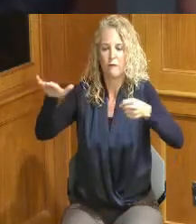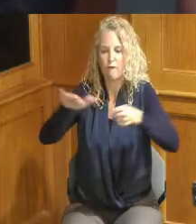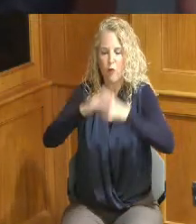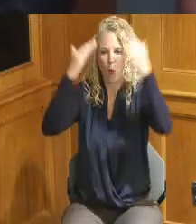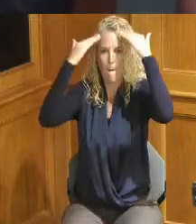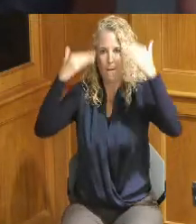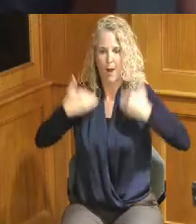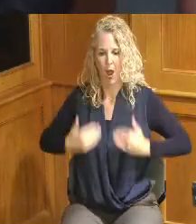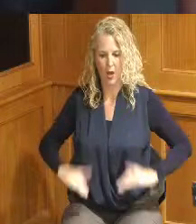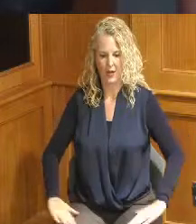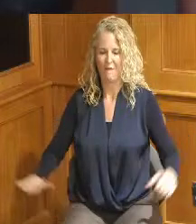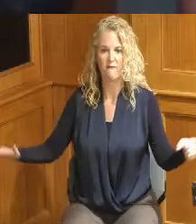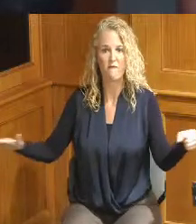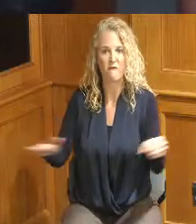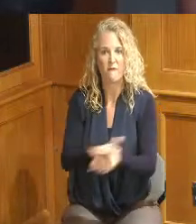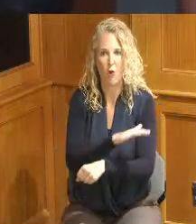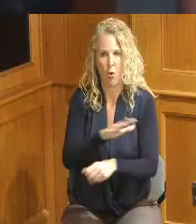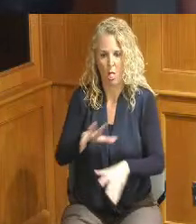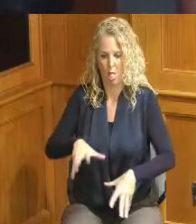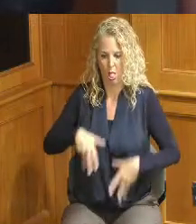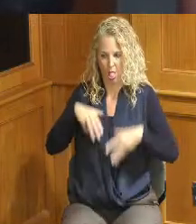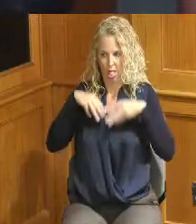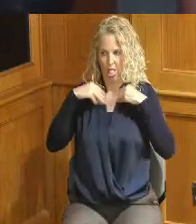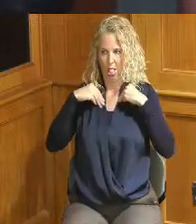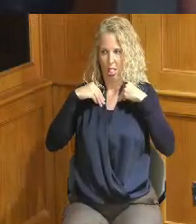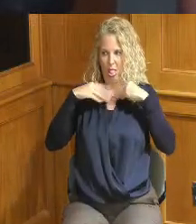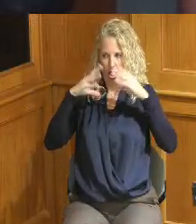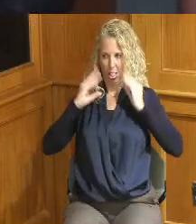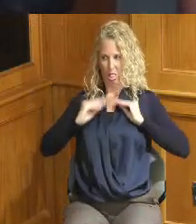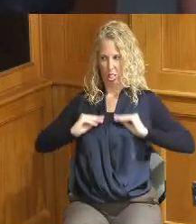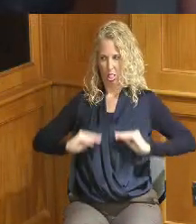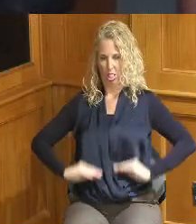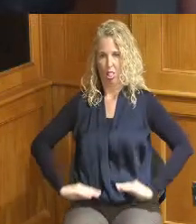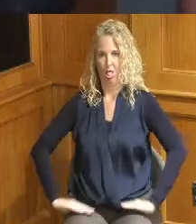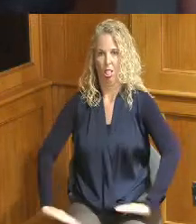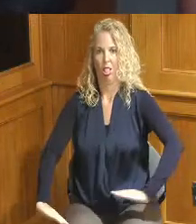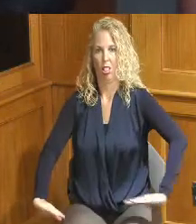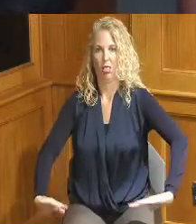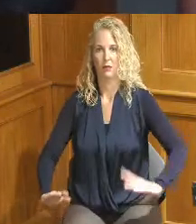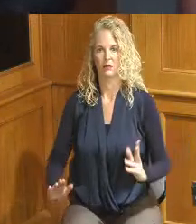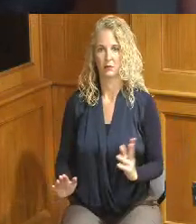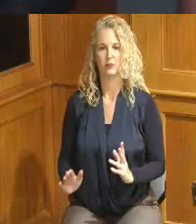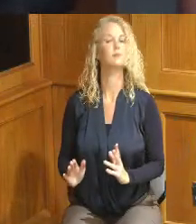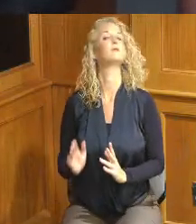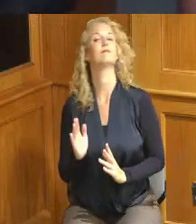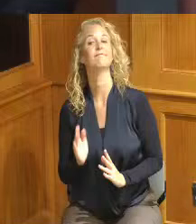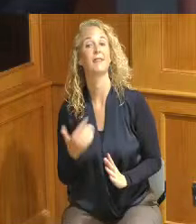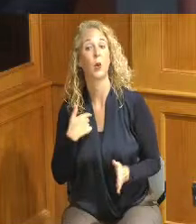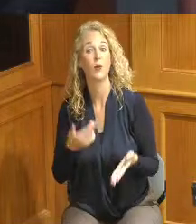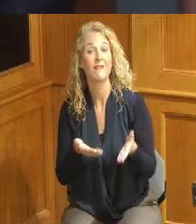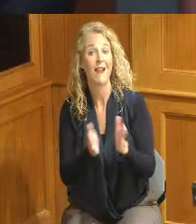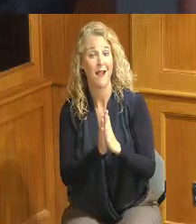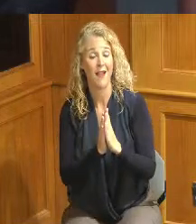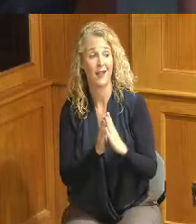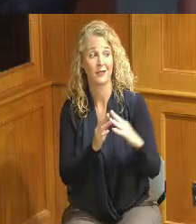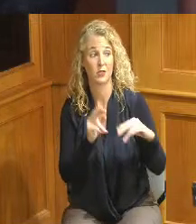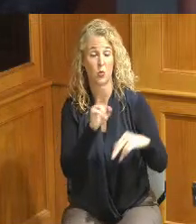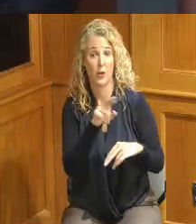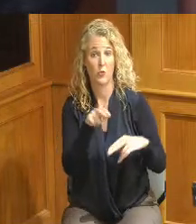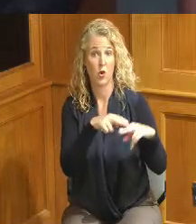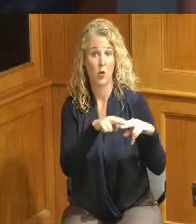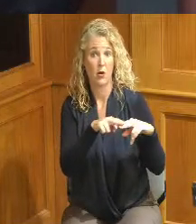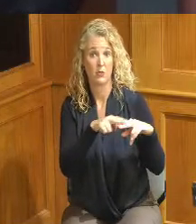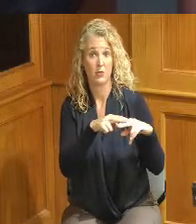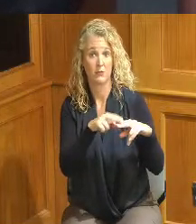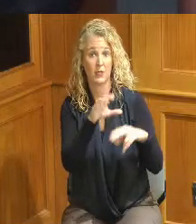being a half mile away and smelling it, that's why we've also asked them to offer the medical